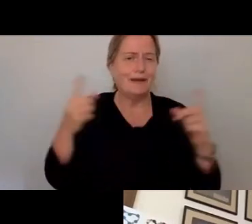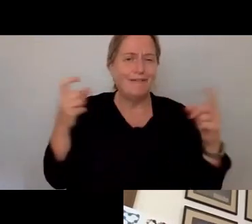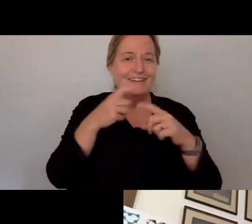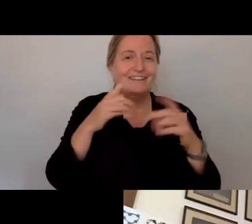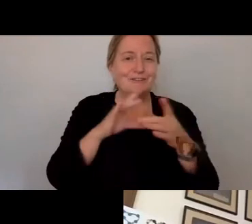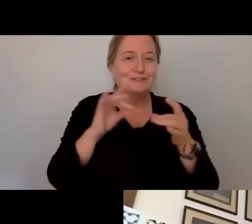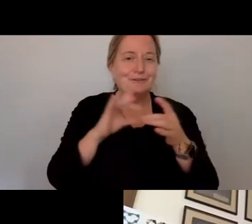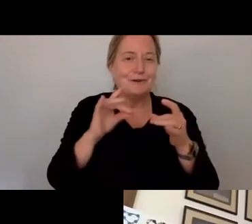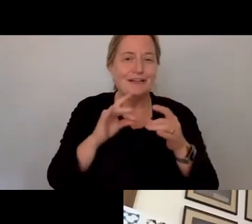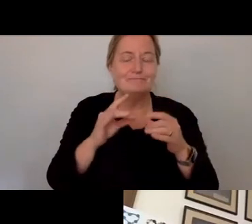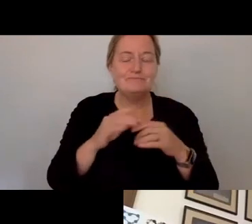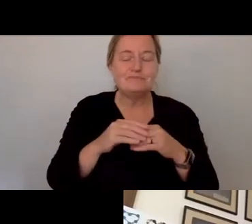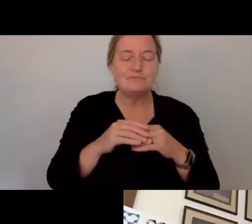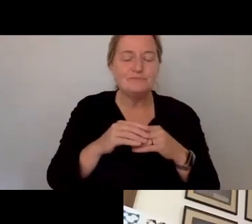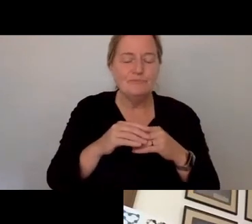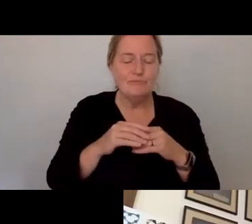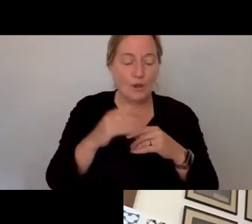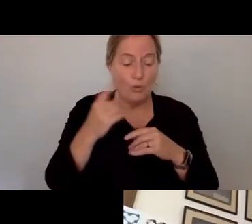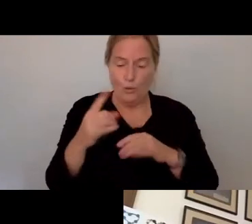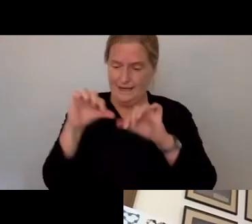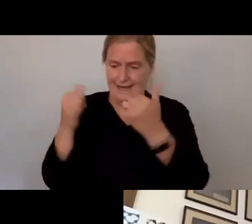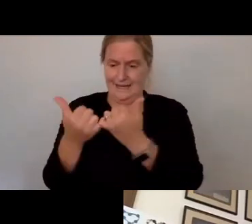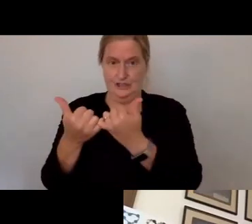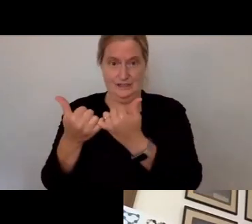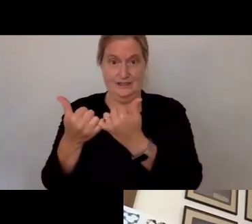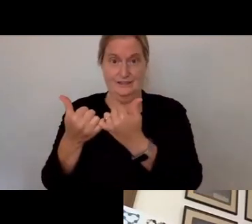agency that had